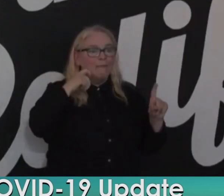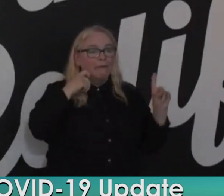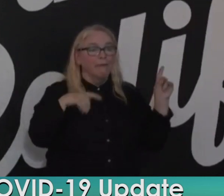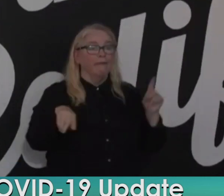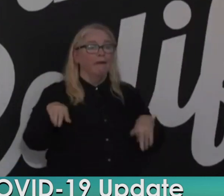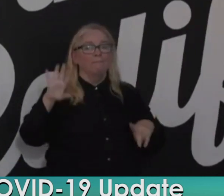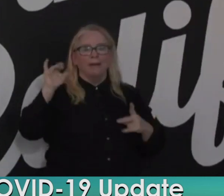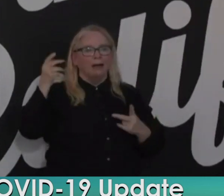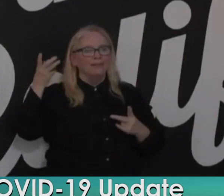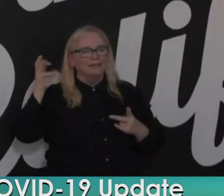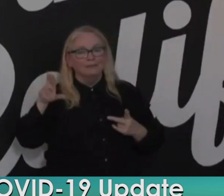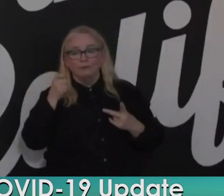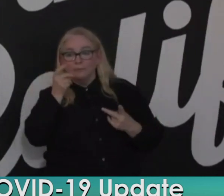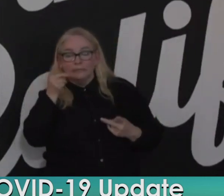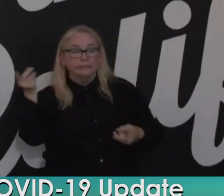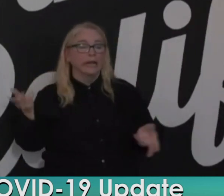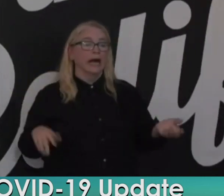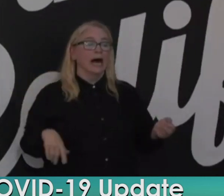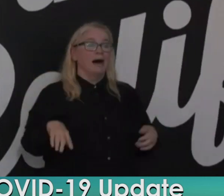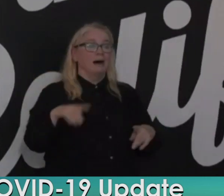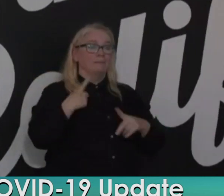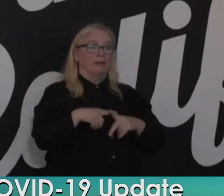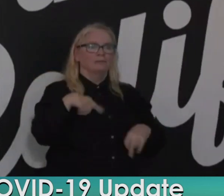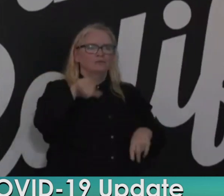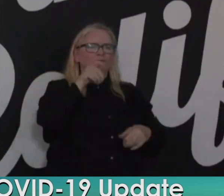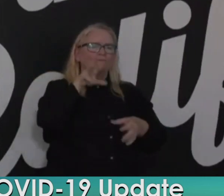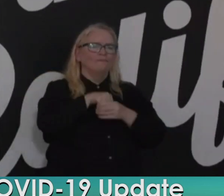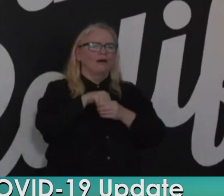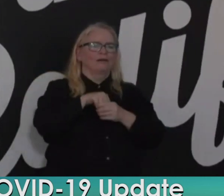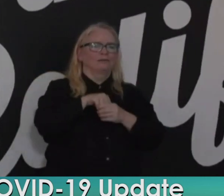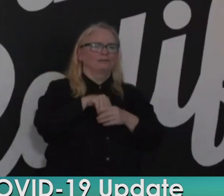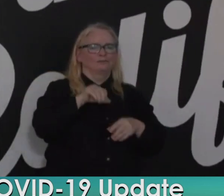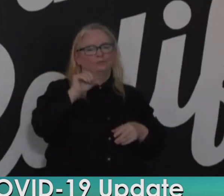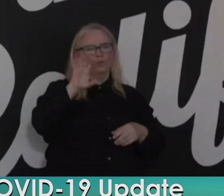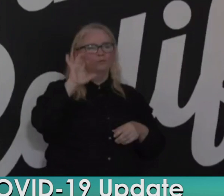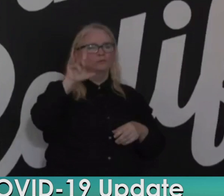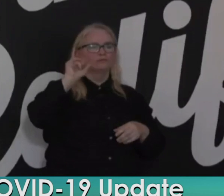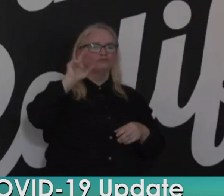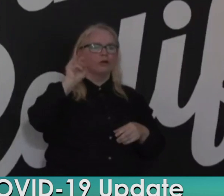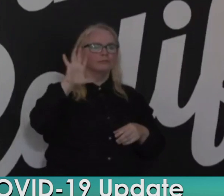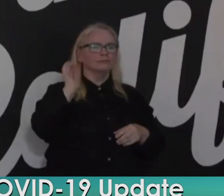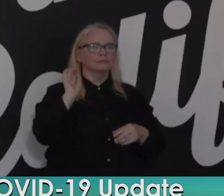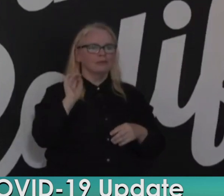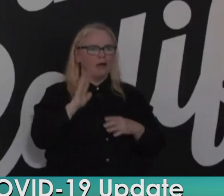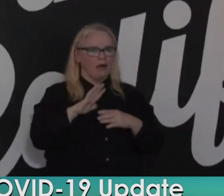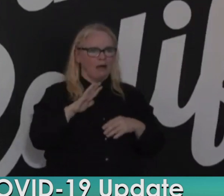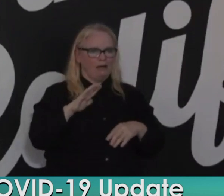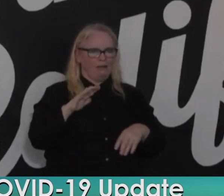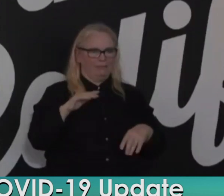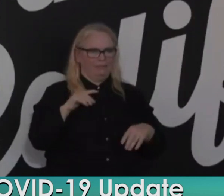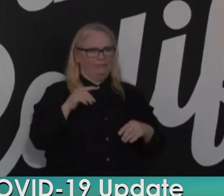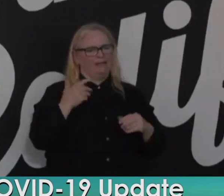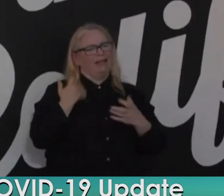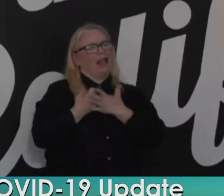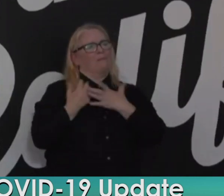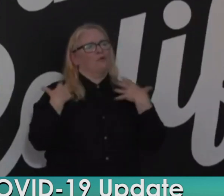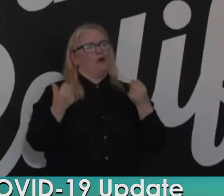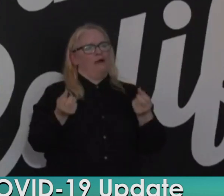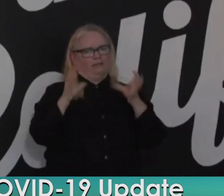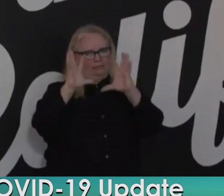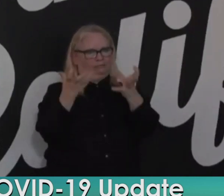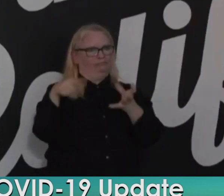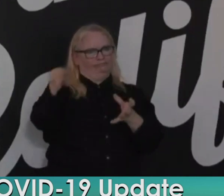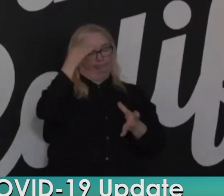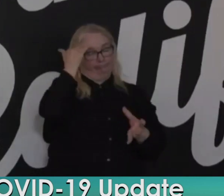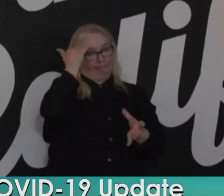them, as well as social justice warriors on our Economic Recovery Task Force. That task force has a